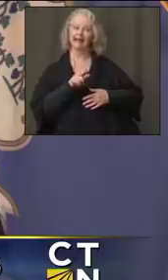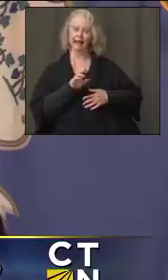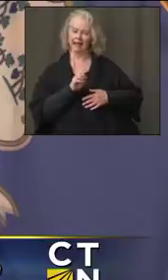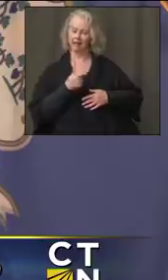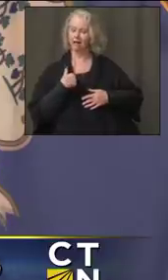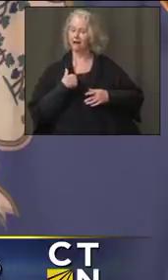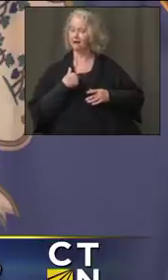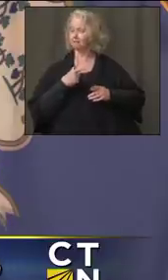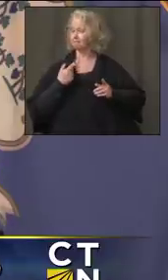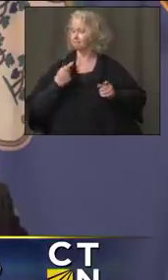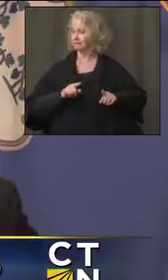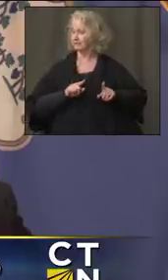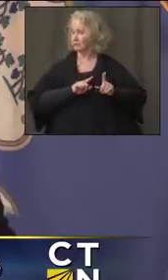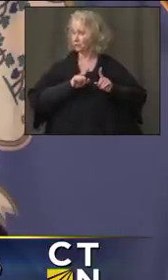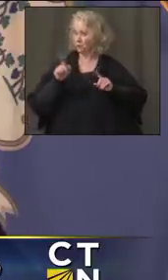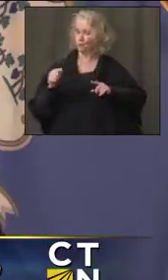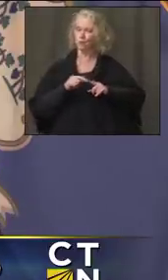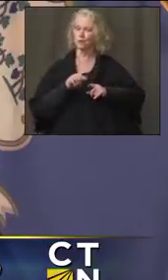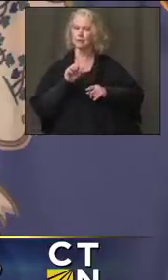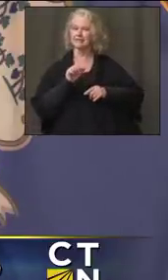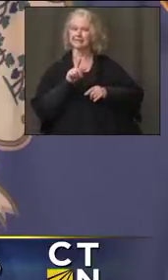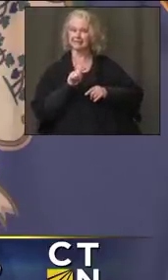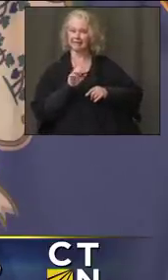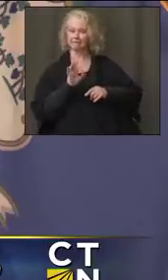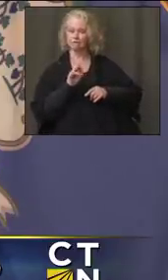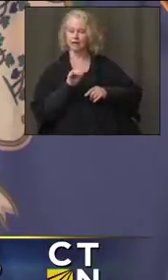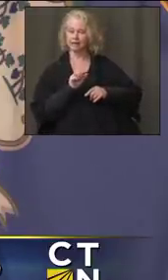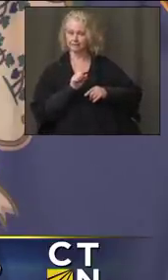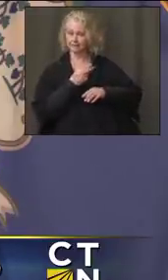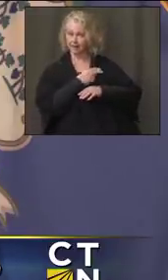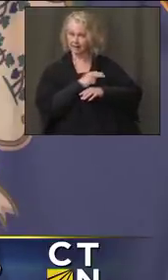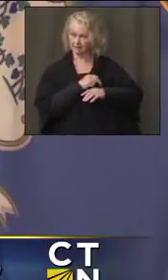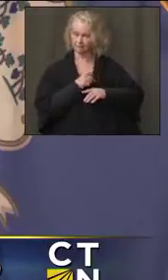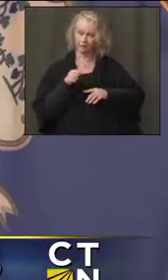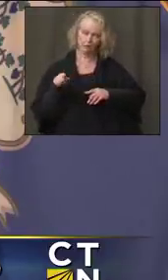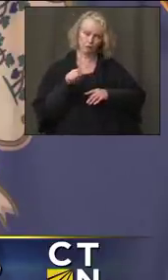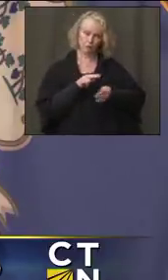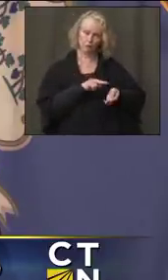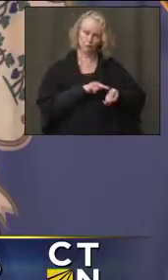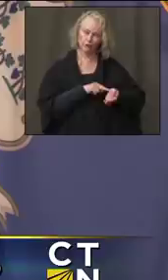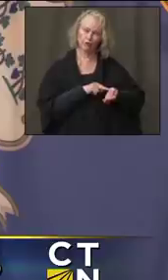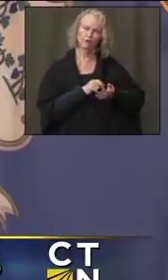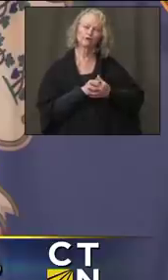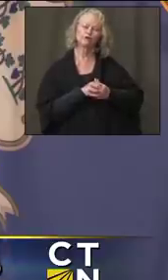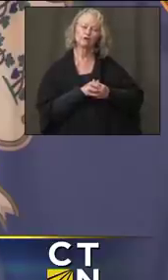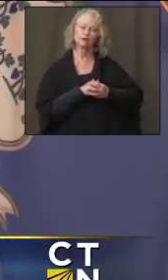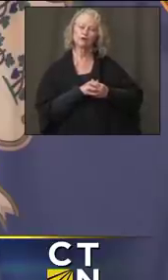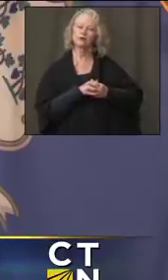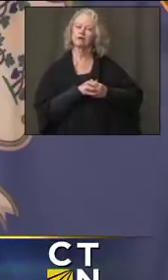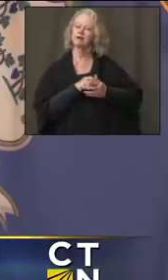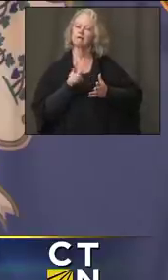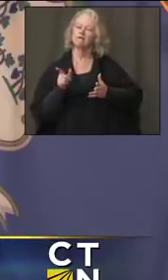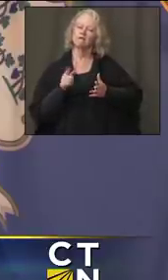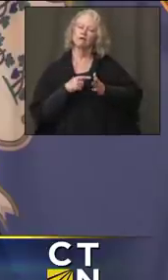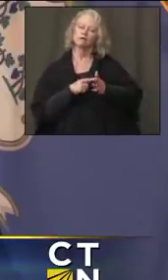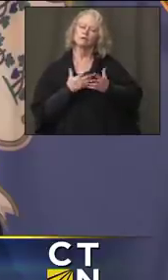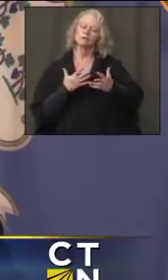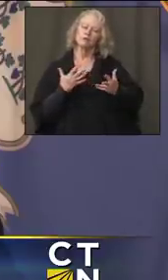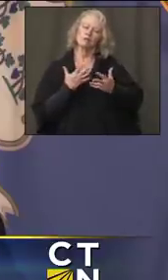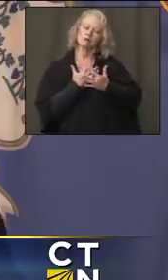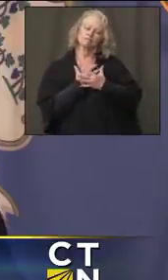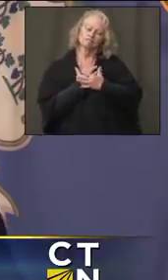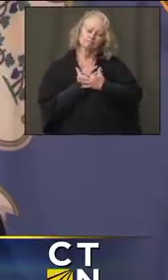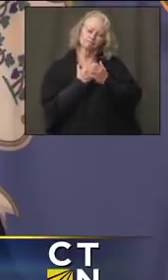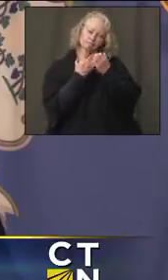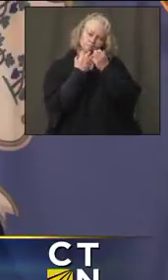Francis Hospital with all the nurses there who, the love they show for each and every one of the patients there,